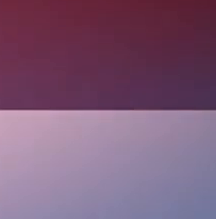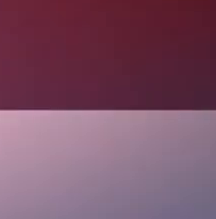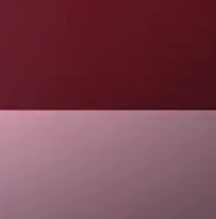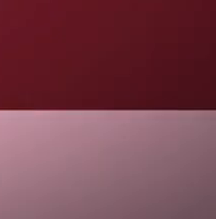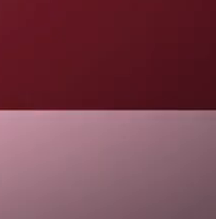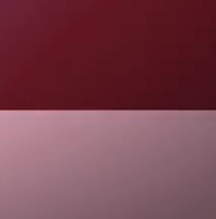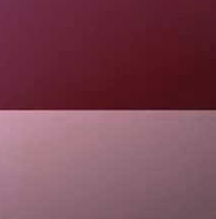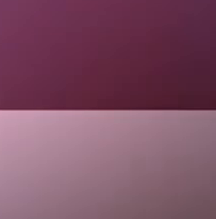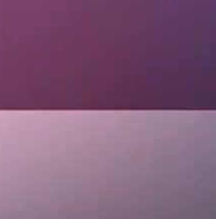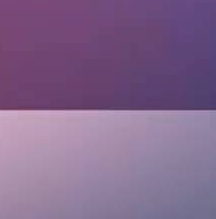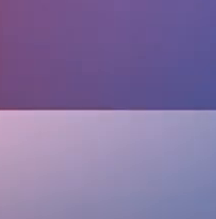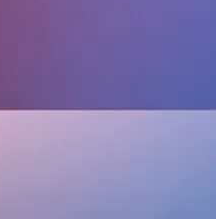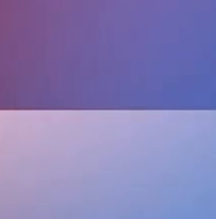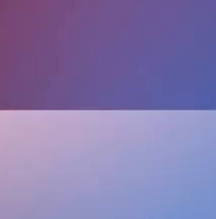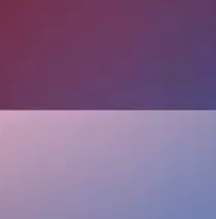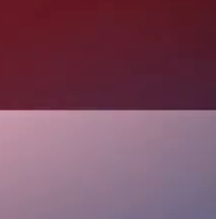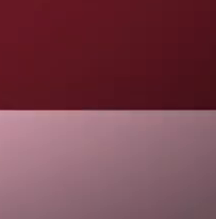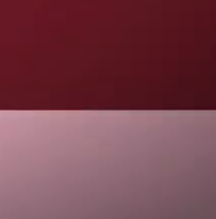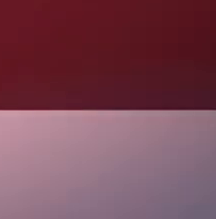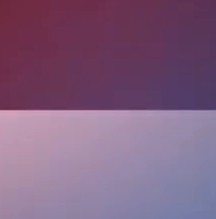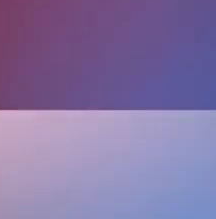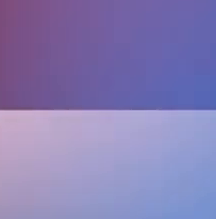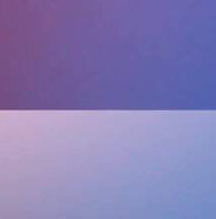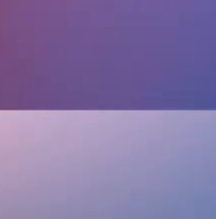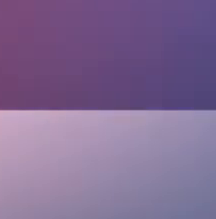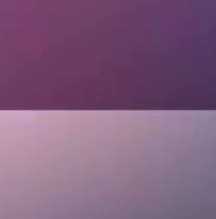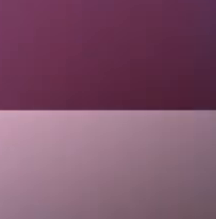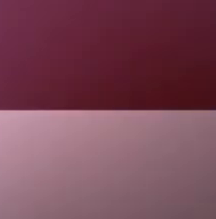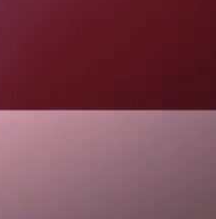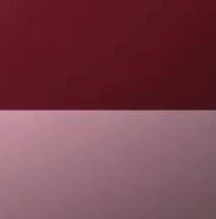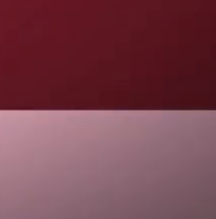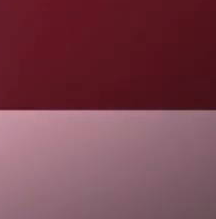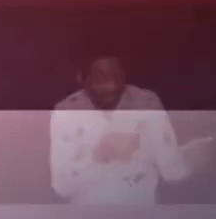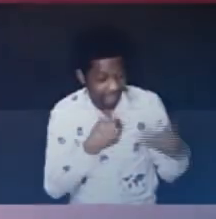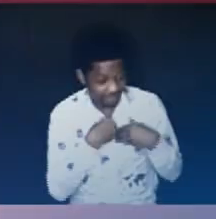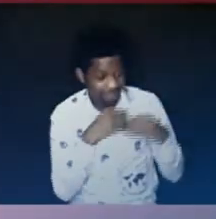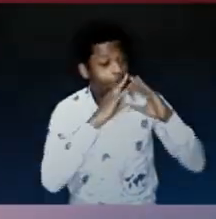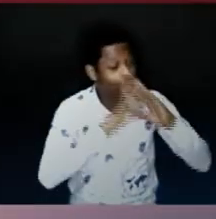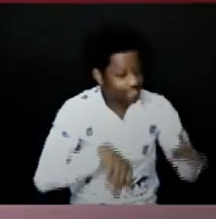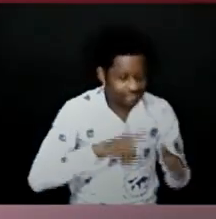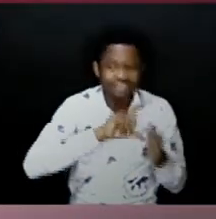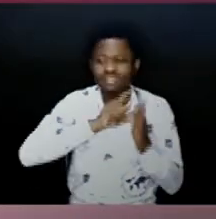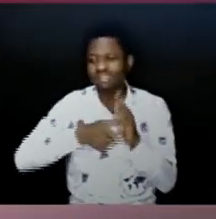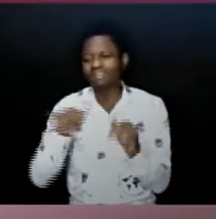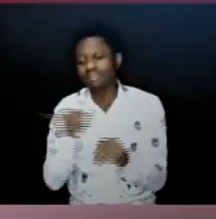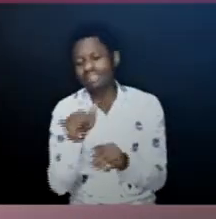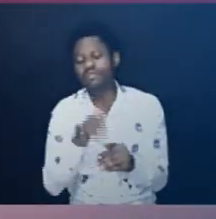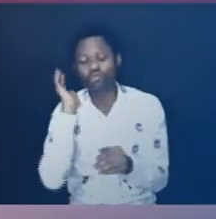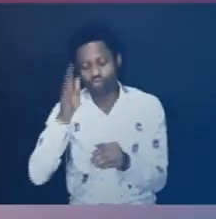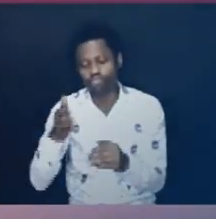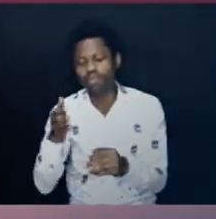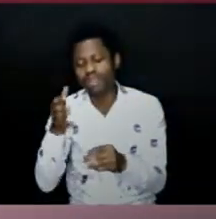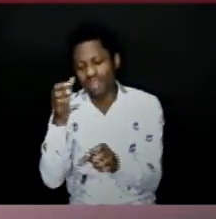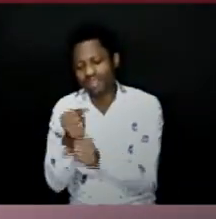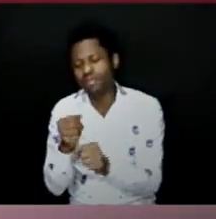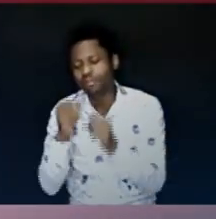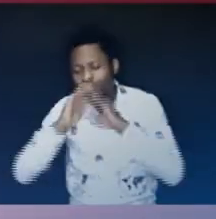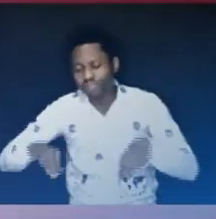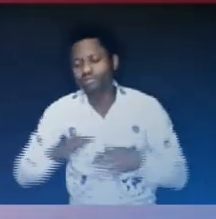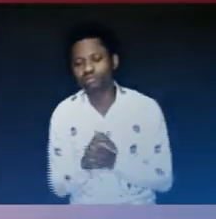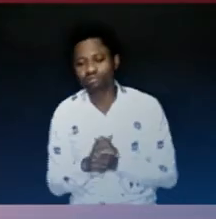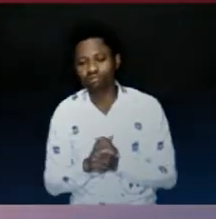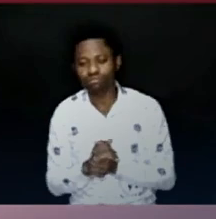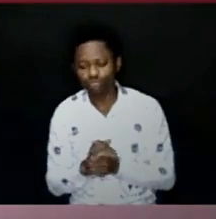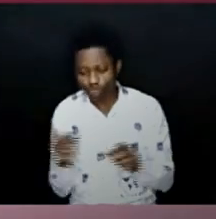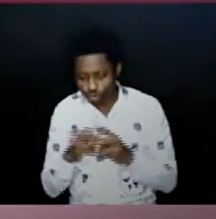peace, they will also have peace. Now, so last week, we